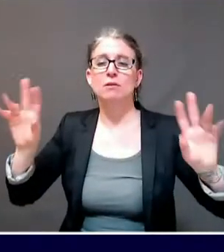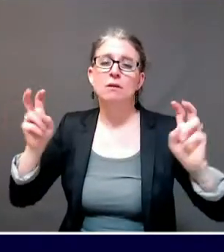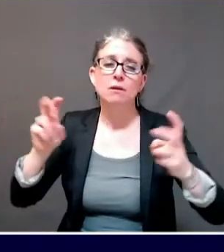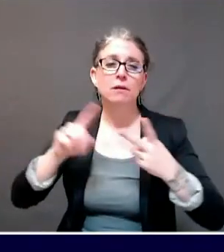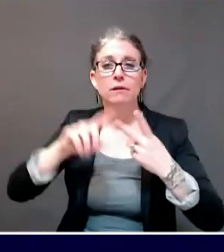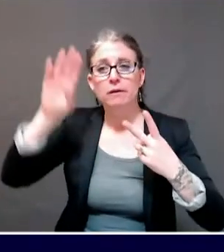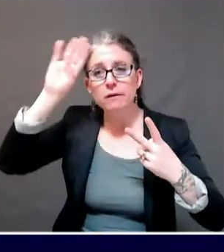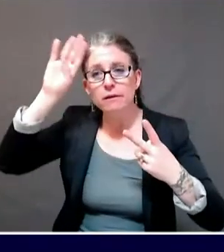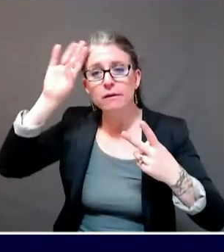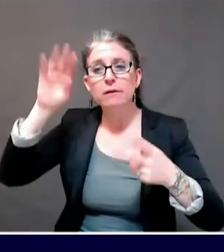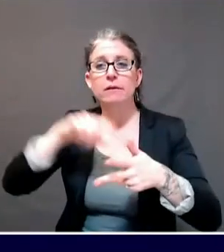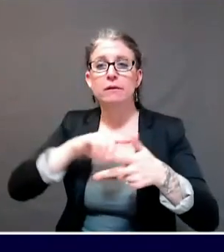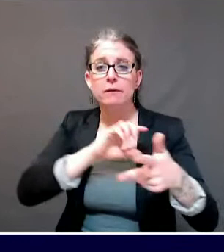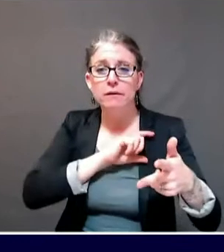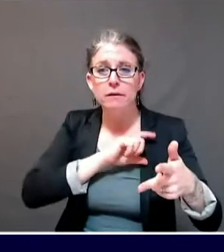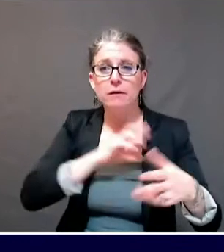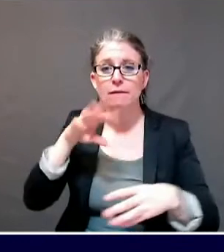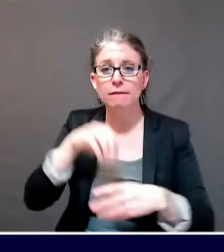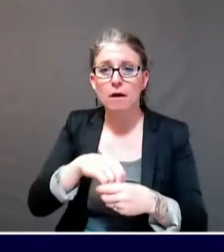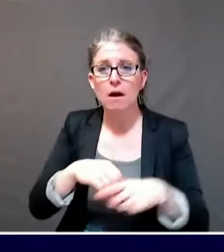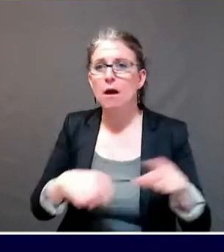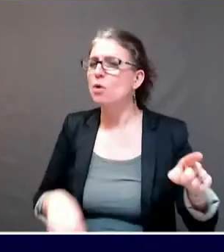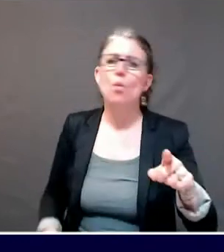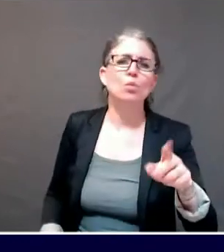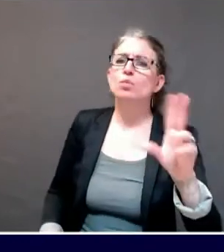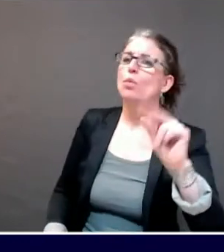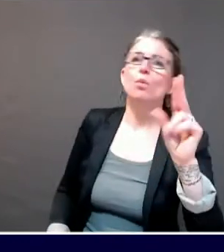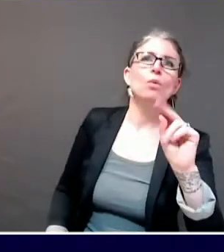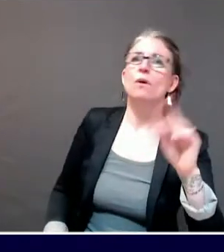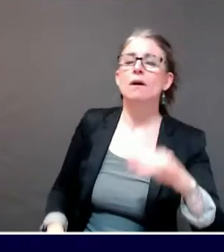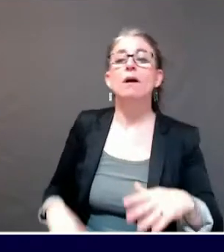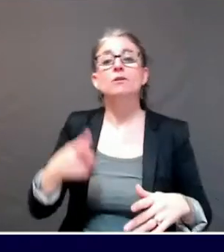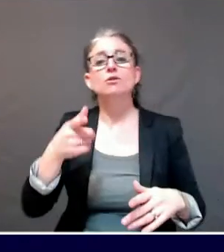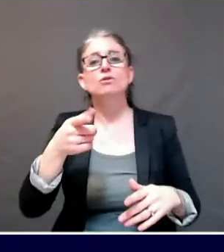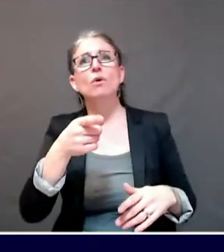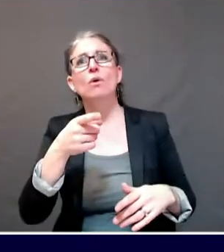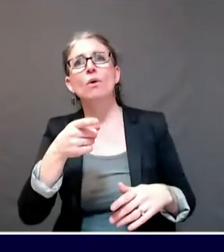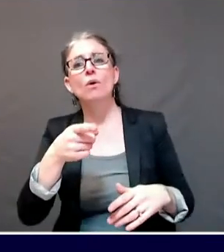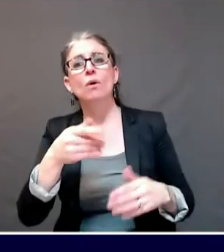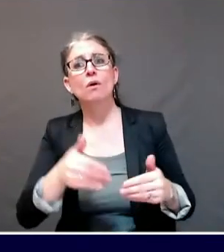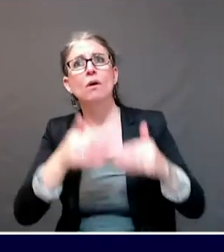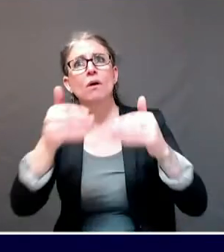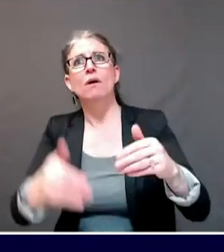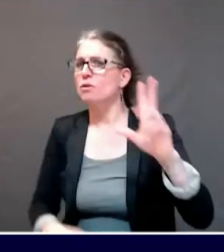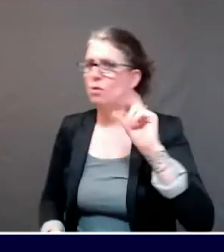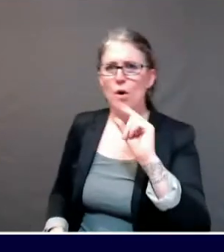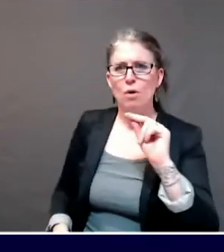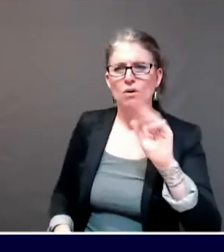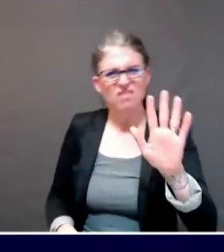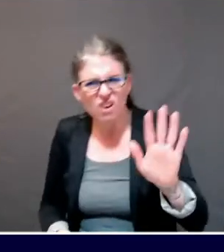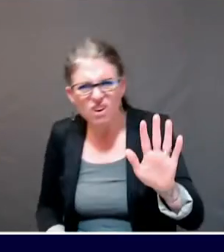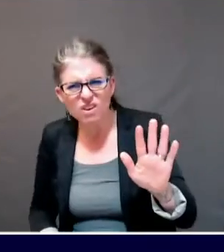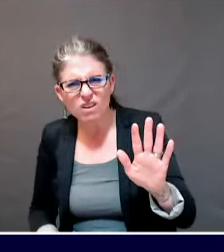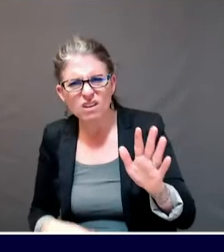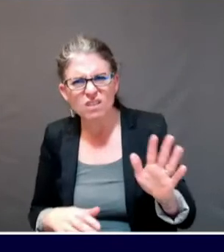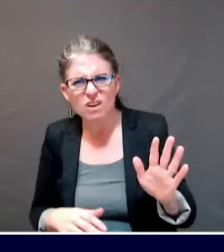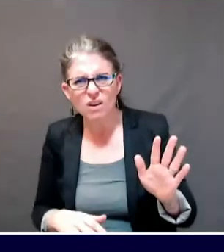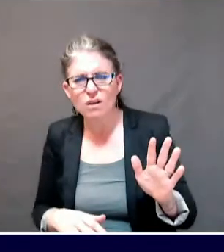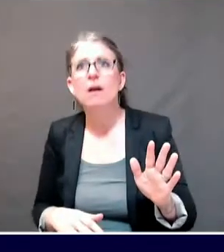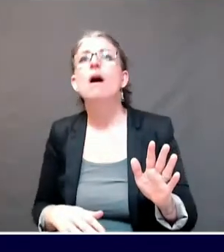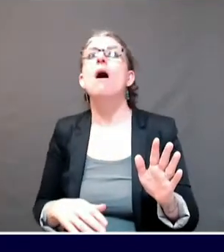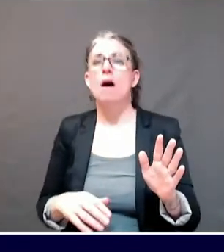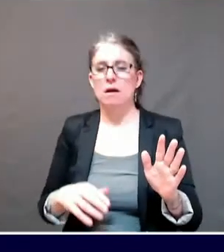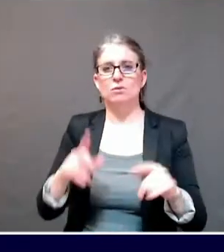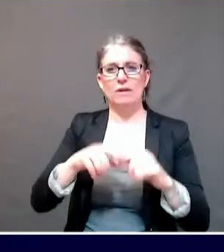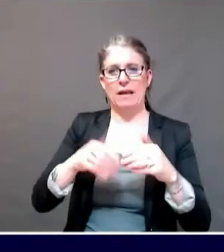1B? No. Okay. So can you maybe give a timeline on that? And are there